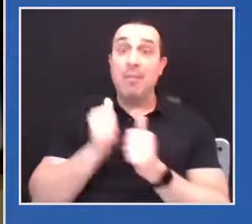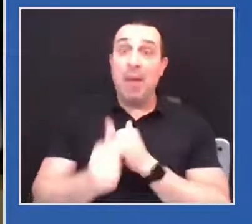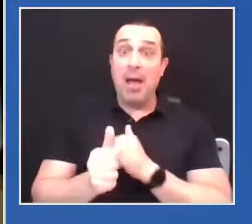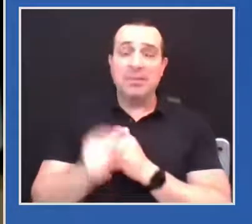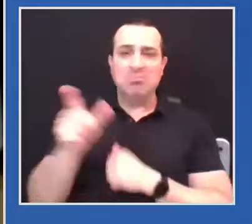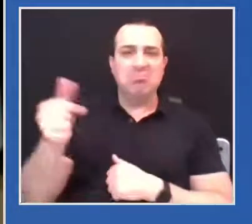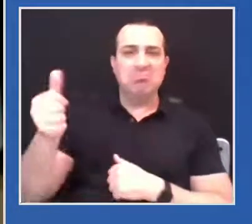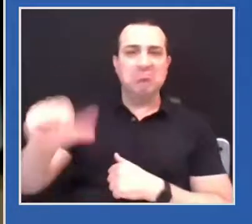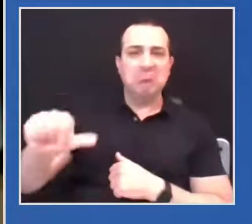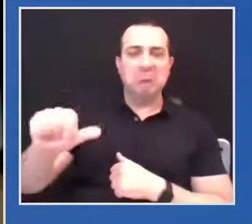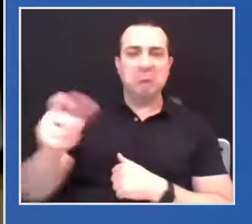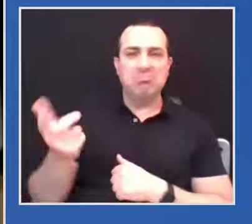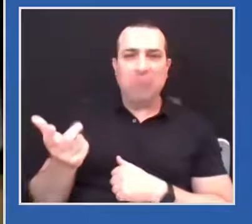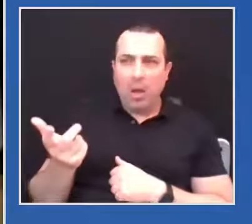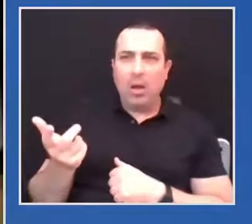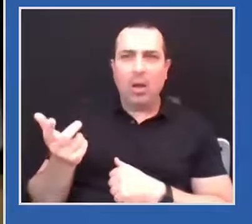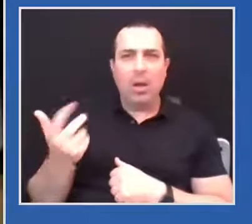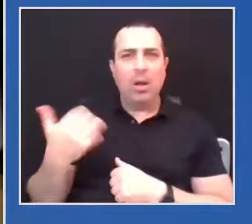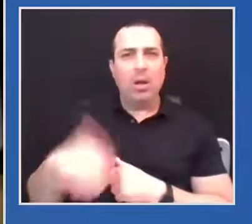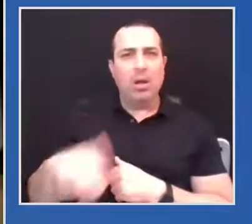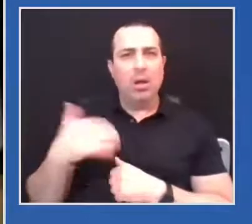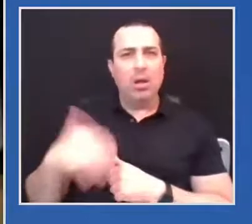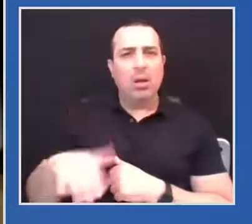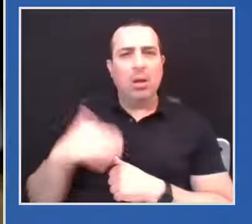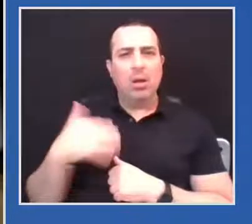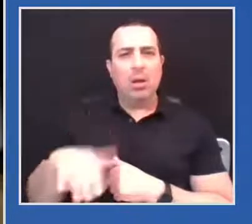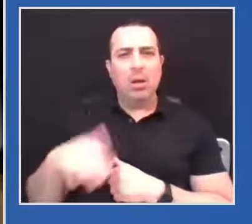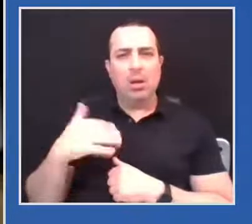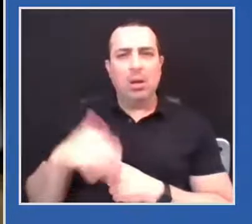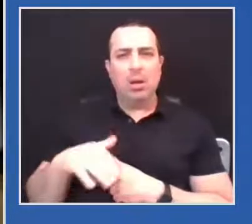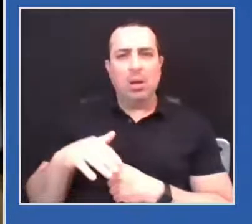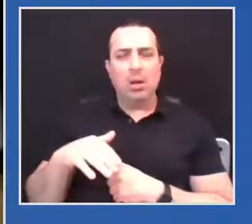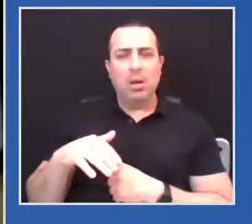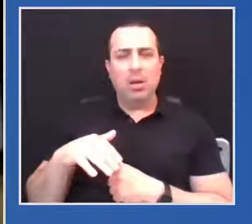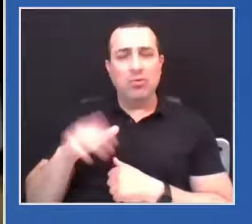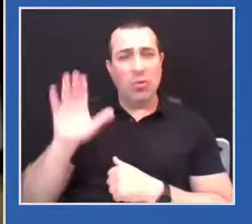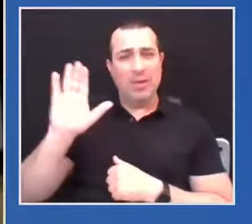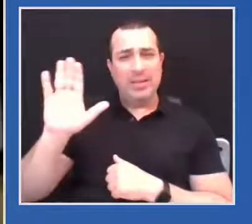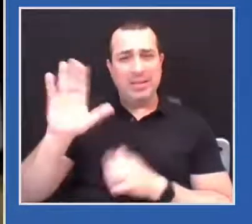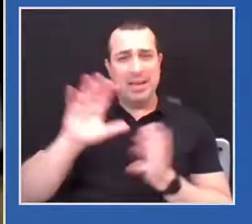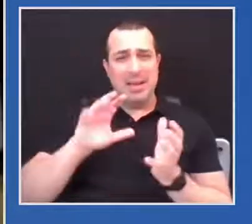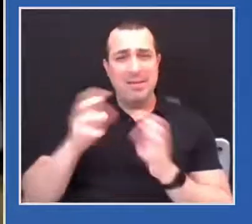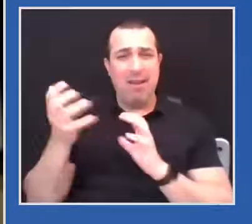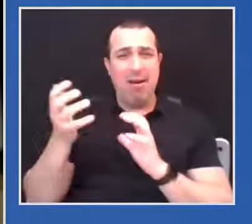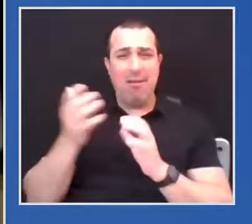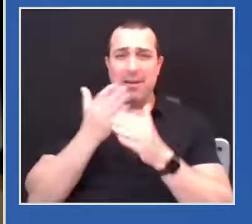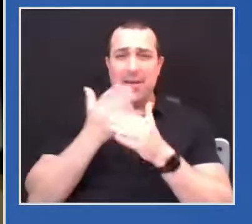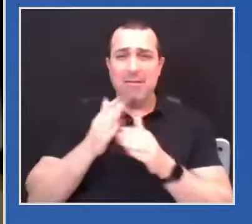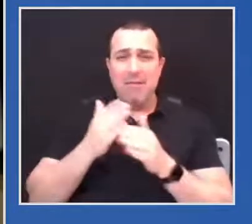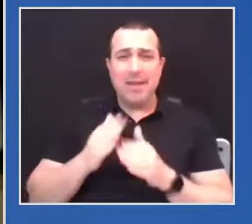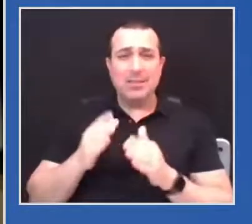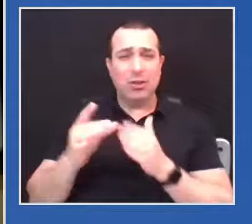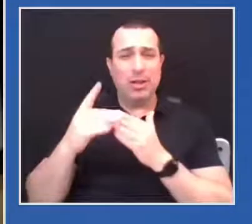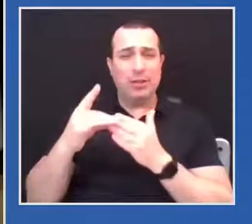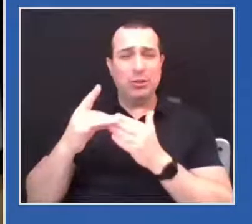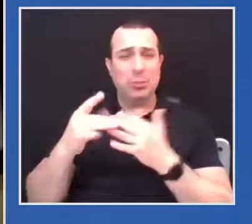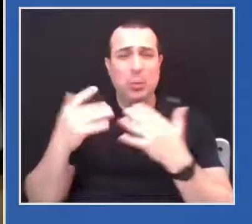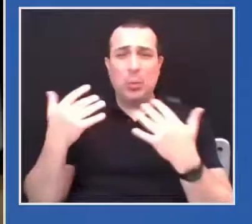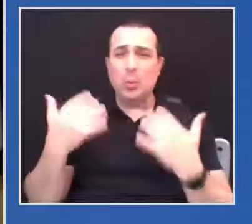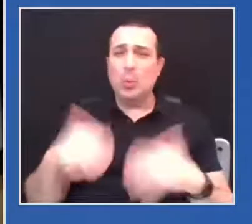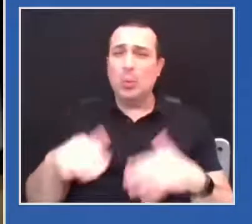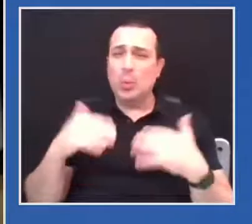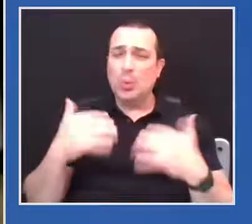veto it. Folks, Donald Trump's chaotic and divisive leadership has cost us far too much.